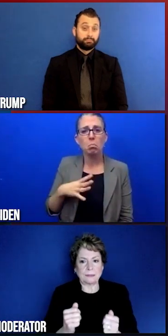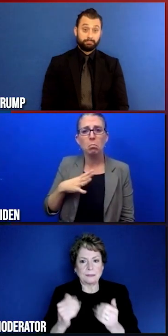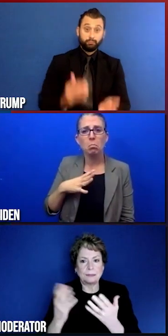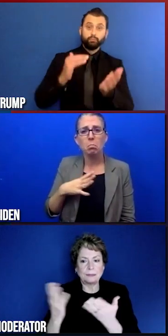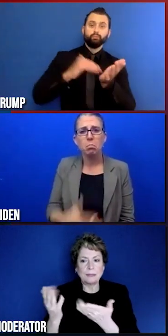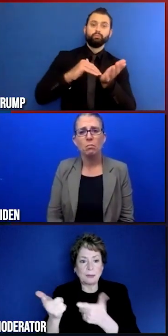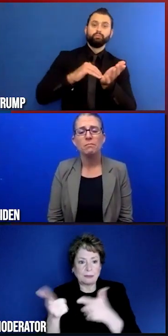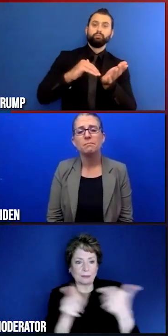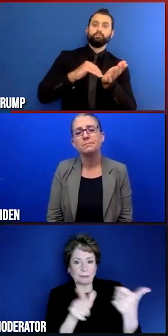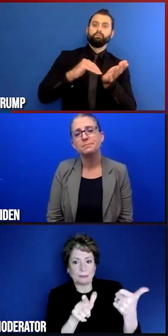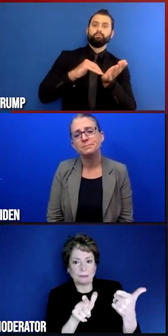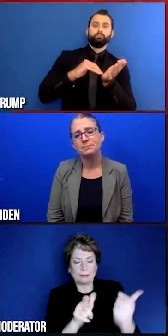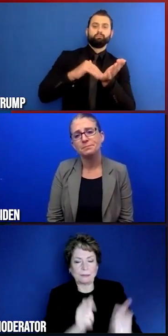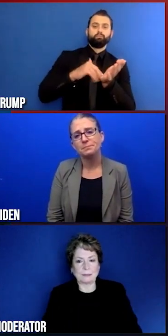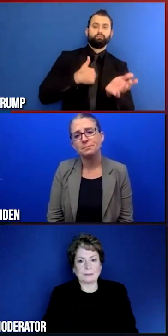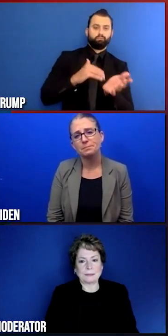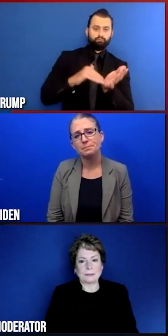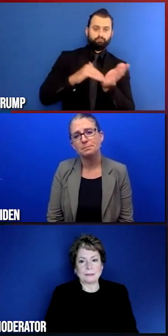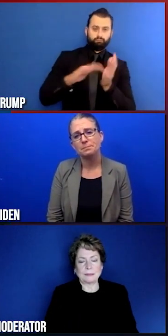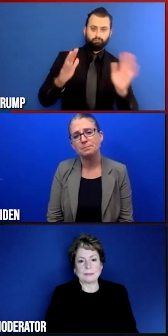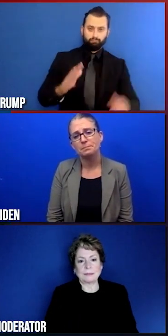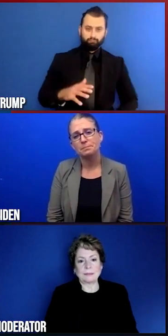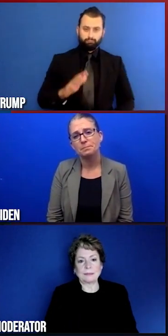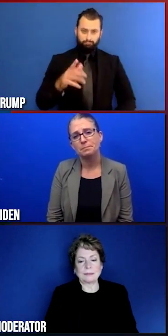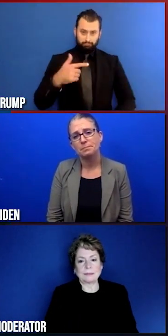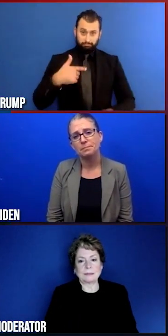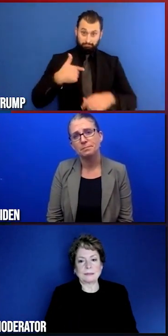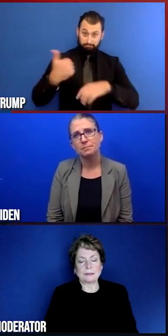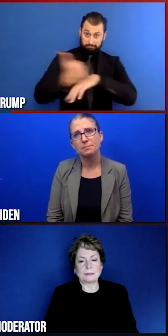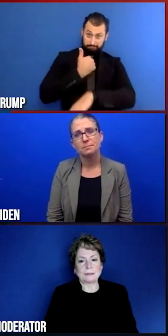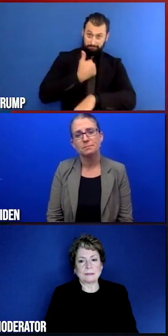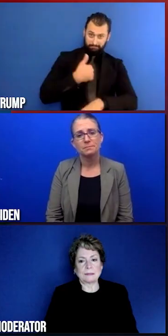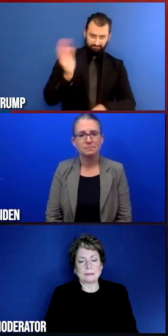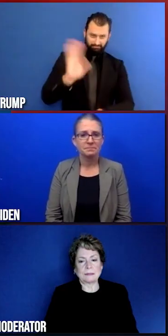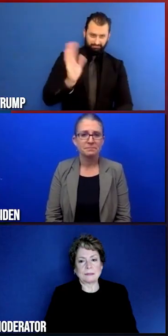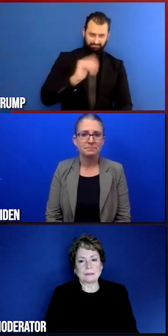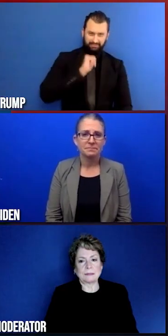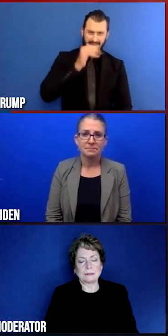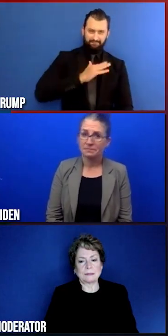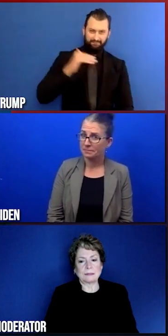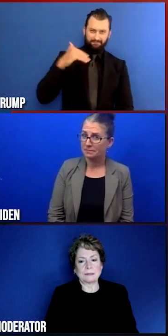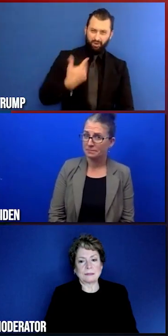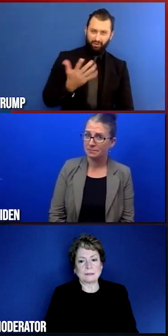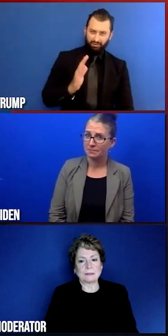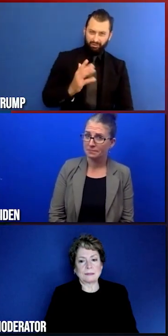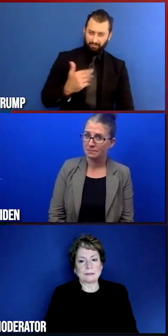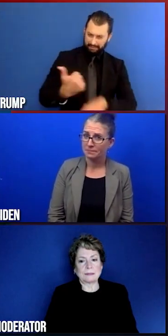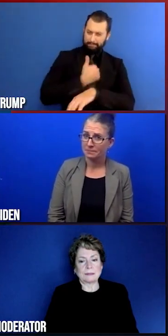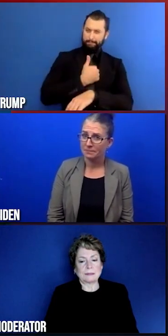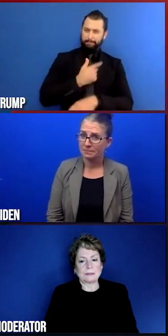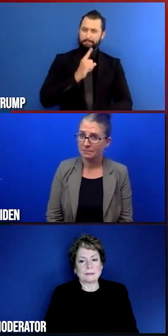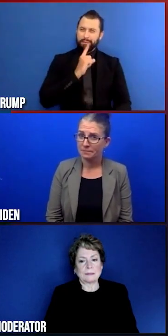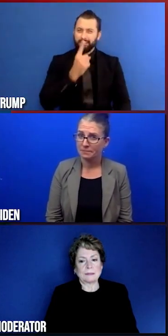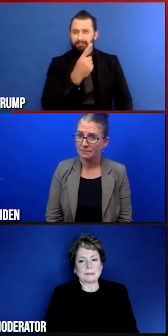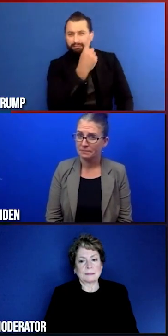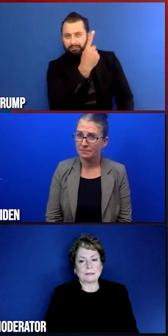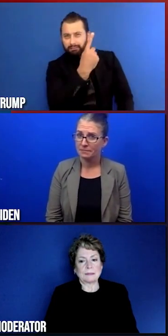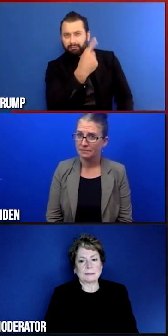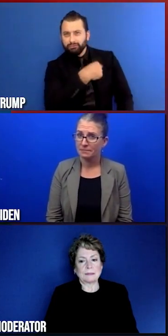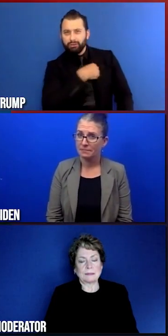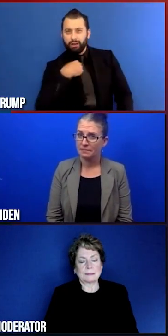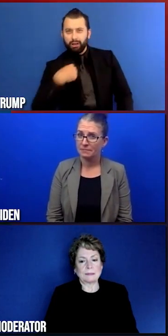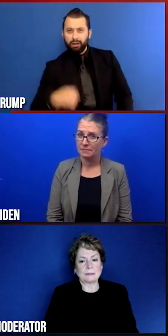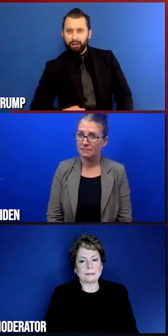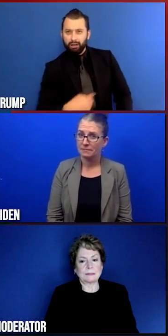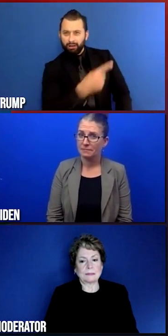It's not my fault that it came here. It's China's fault. And you know what? It's not Joe's fault that it came here either. It's China's fault. They kept it